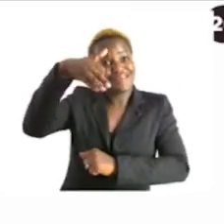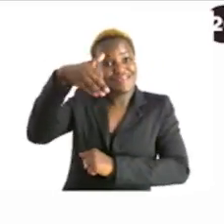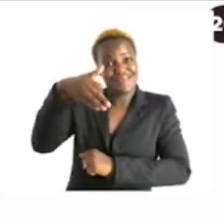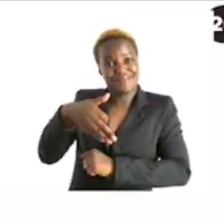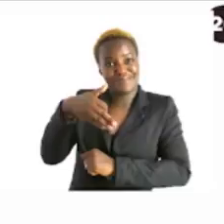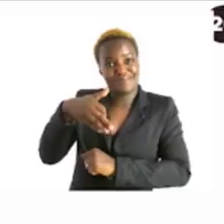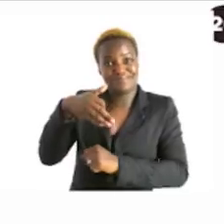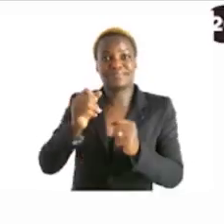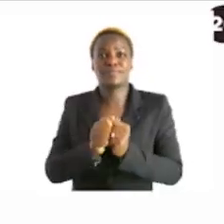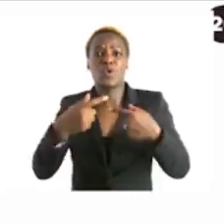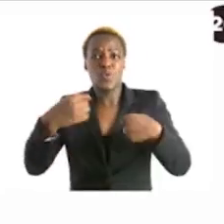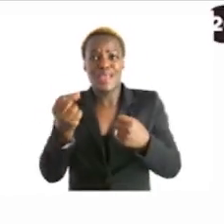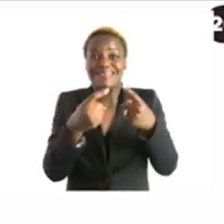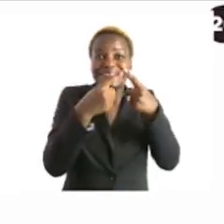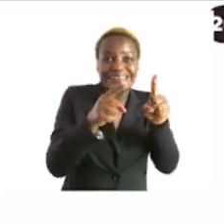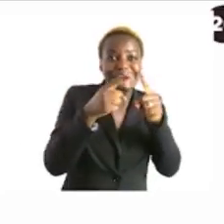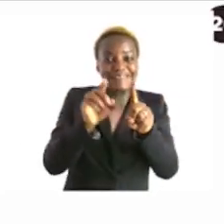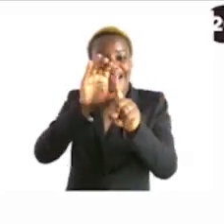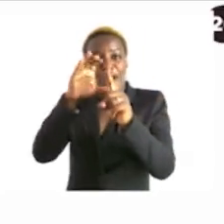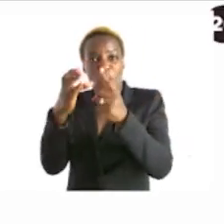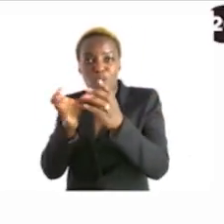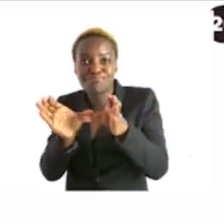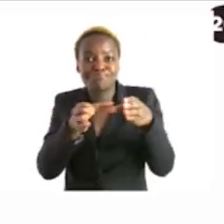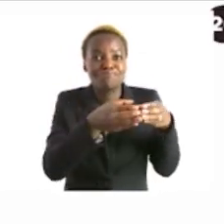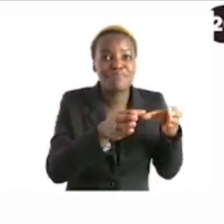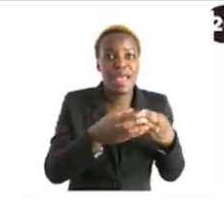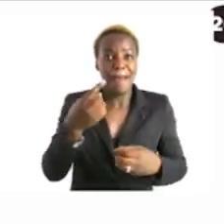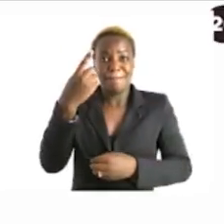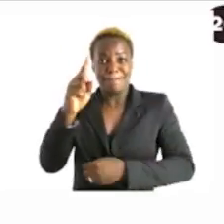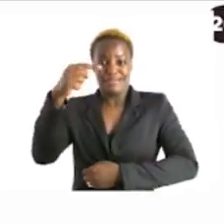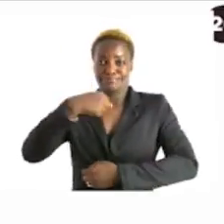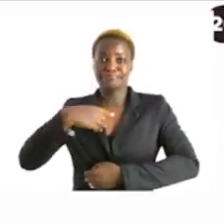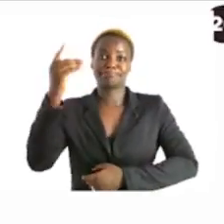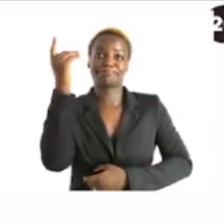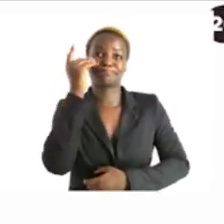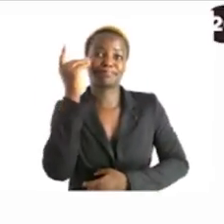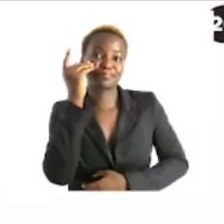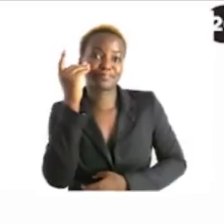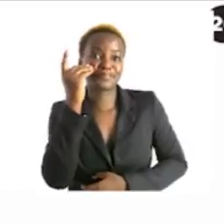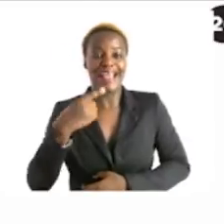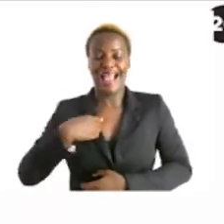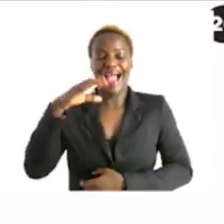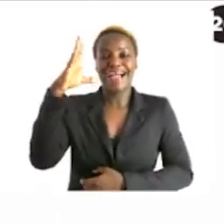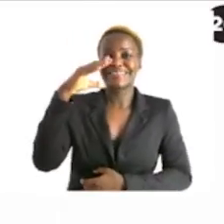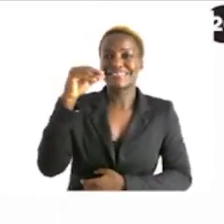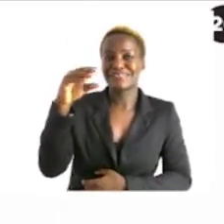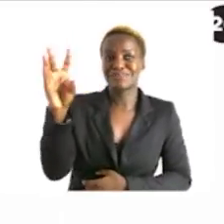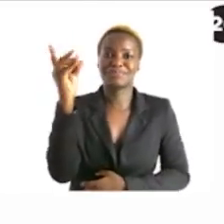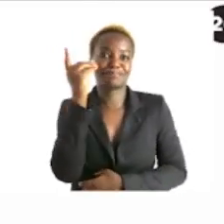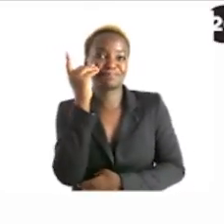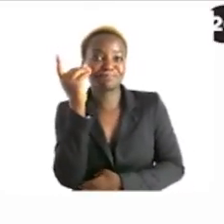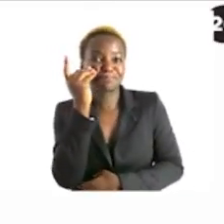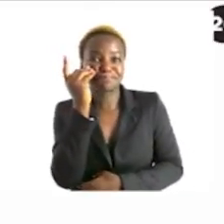we have different cultural groups but i am a damara i speak kwe kwe kwe kowa